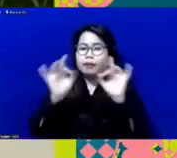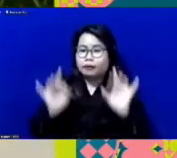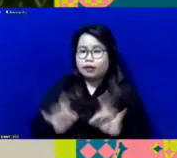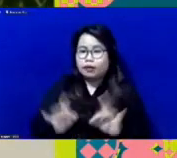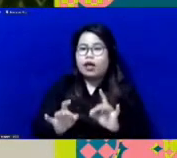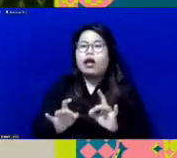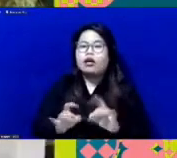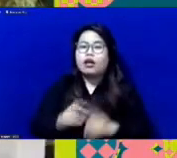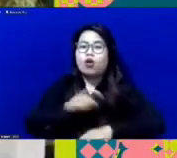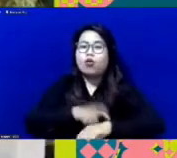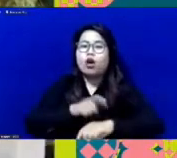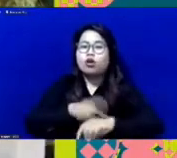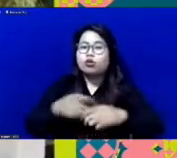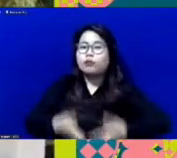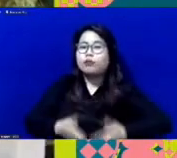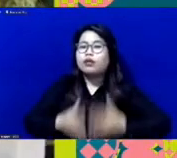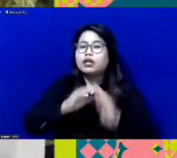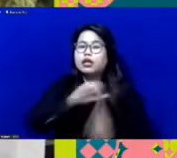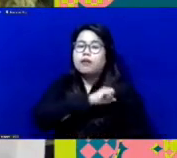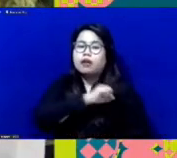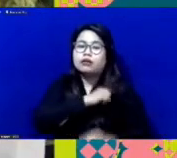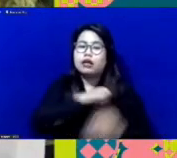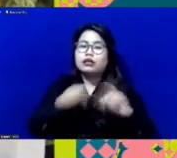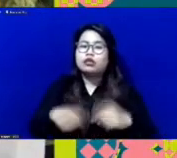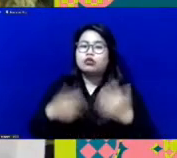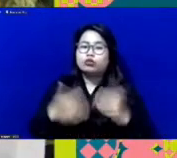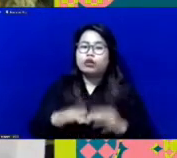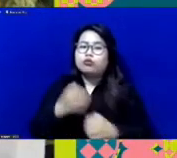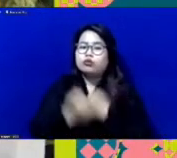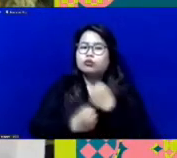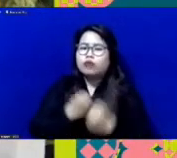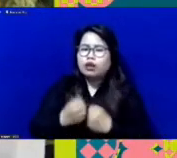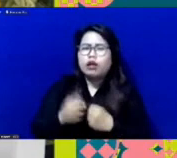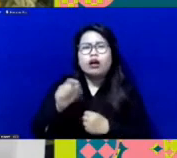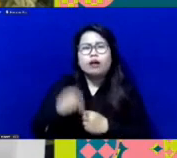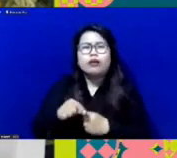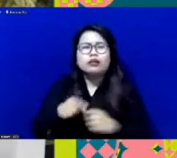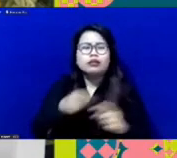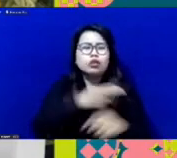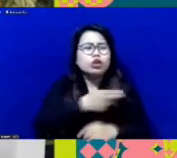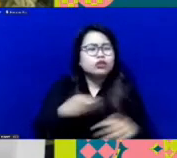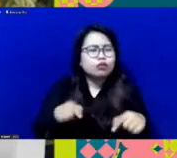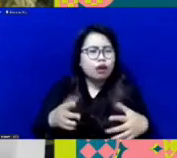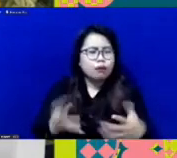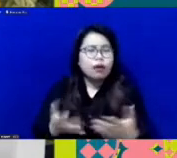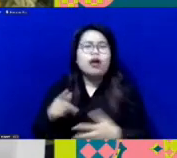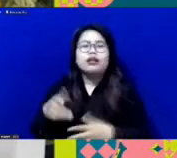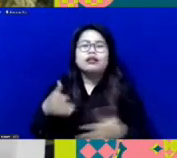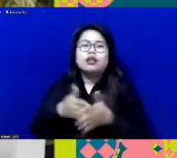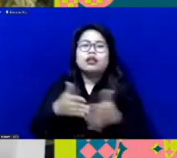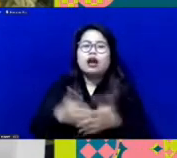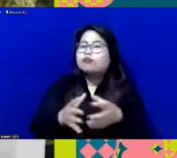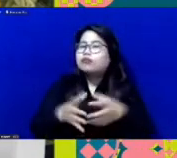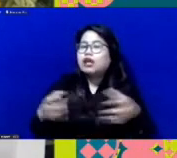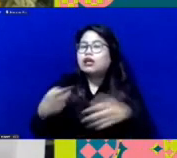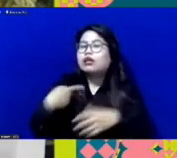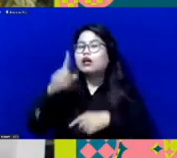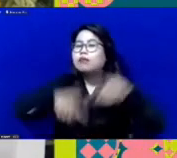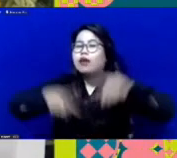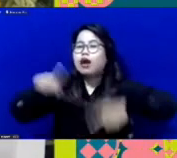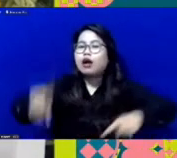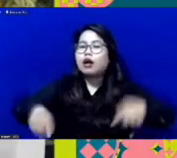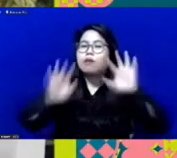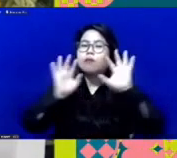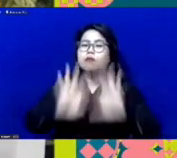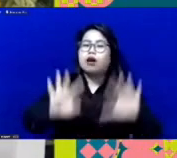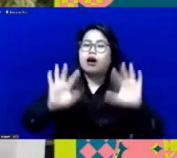form what is Indonesia, it's actually a big challenge. Because we are so diverse, we have so many ethnicities, we have so many different languages. So